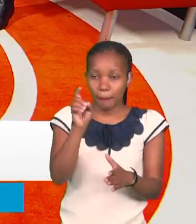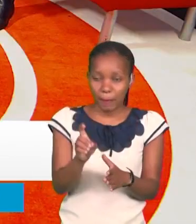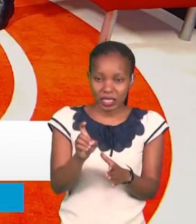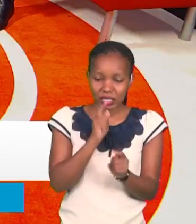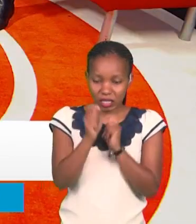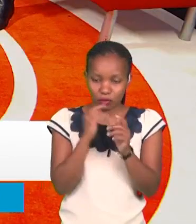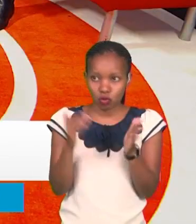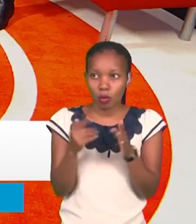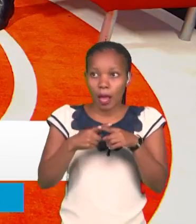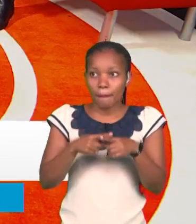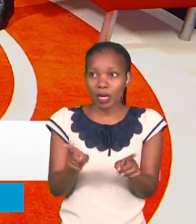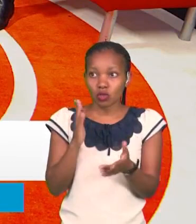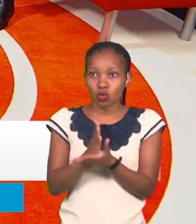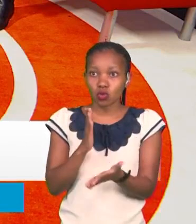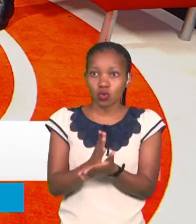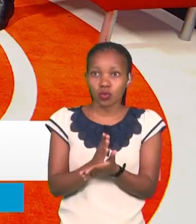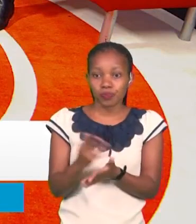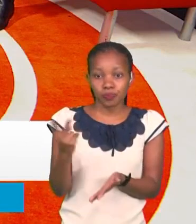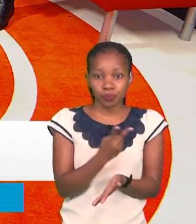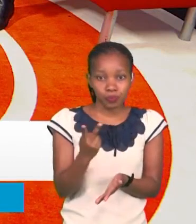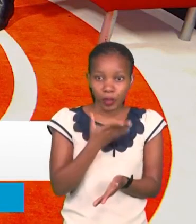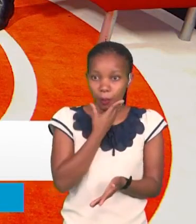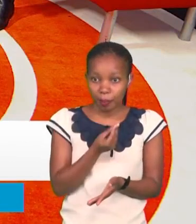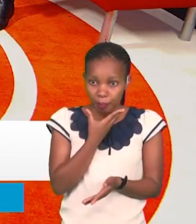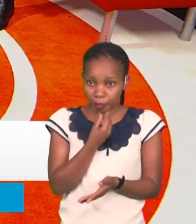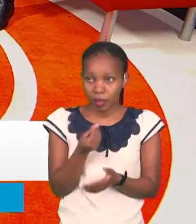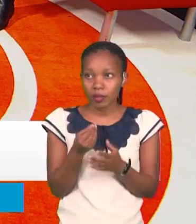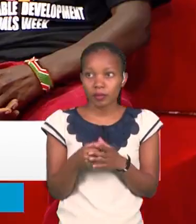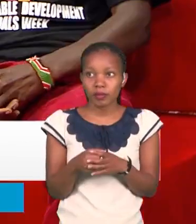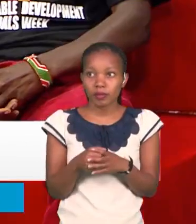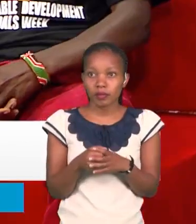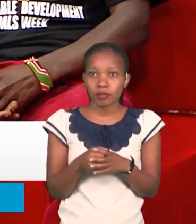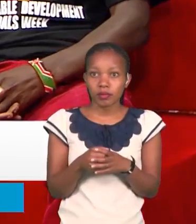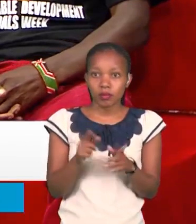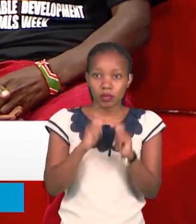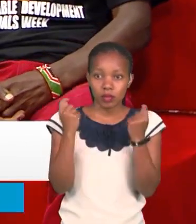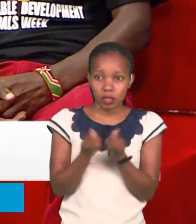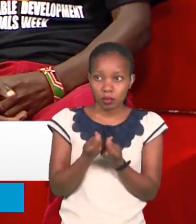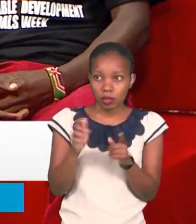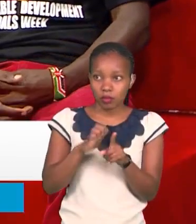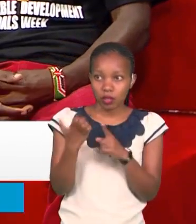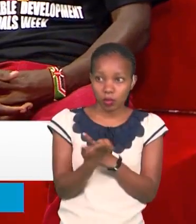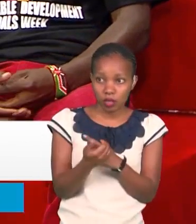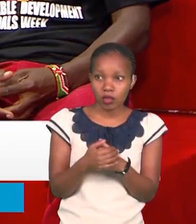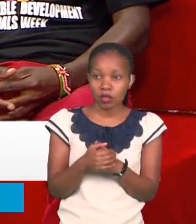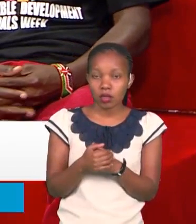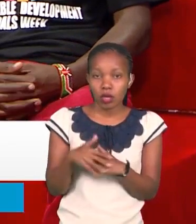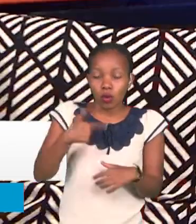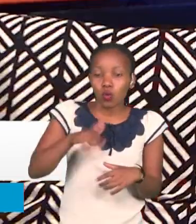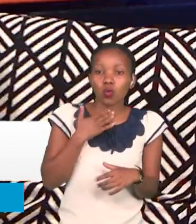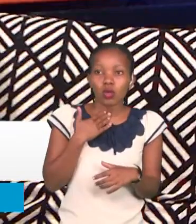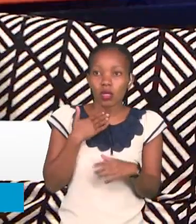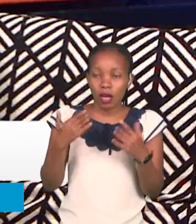short. Yes. But there you have it, Matthew Ochanda and Charles Lukanya from yes. Team Environment. Yes. We do look forward to